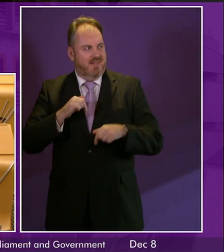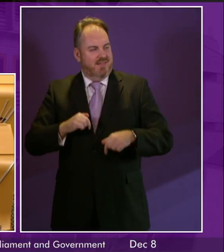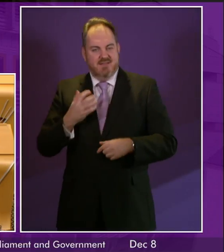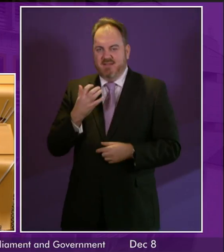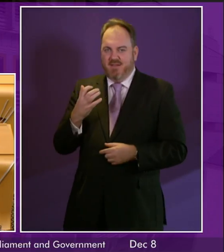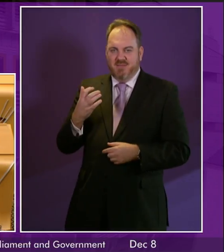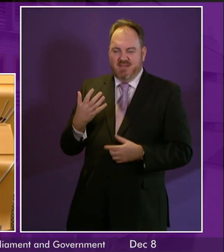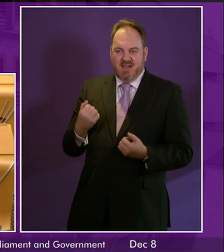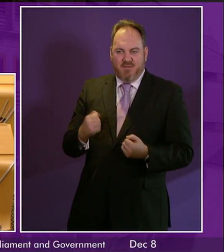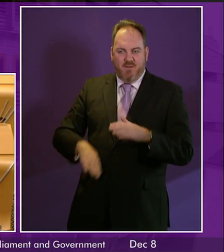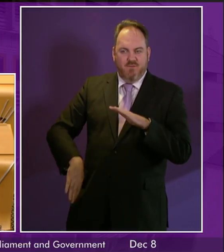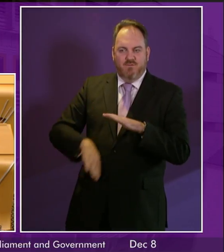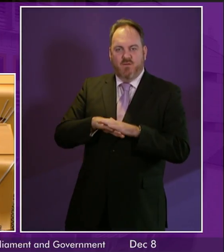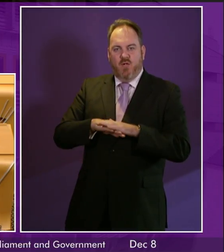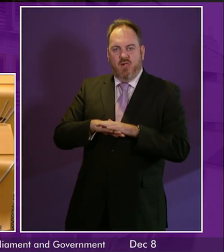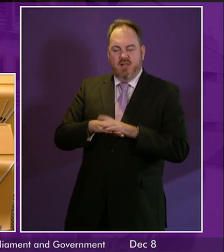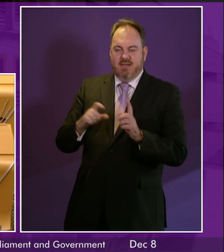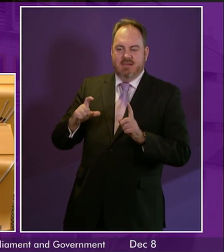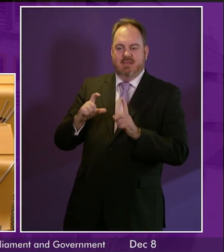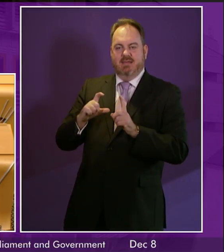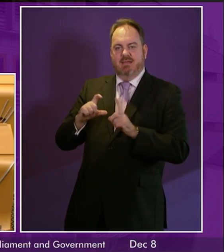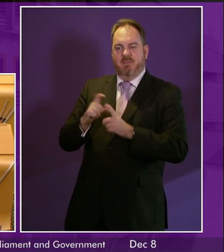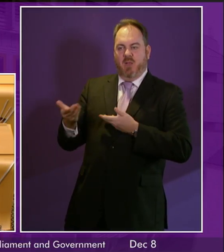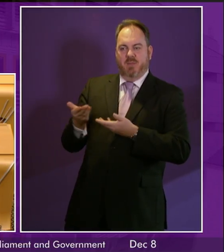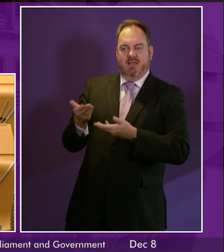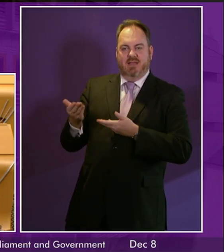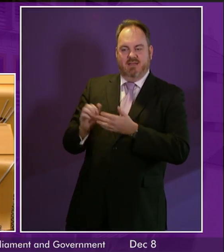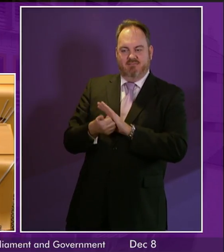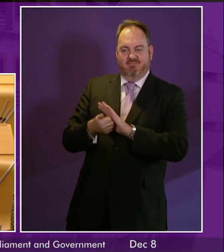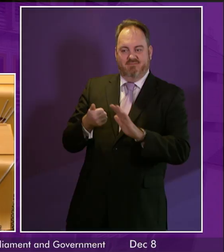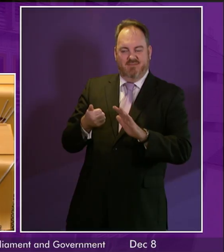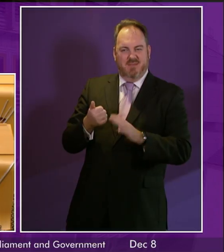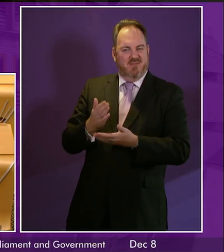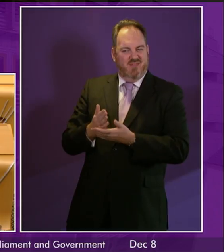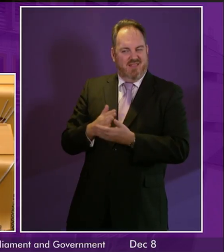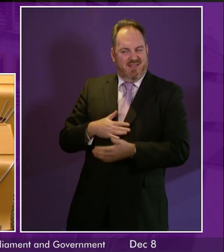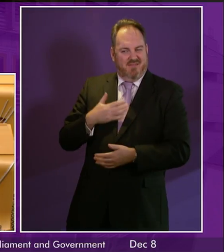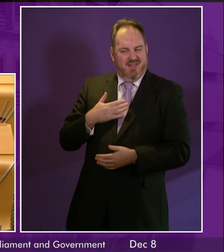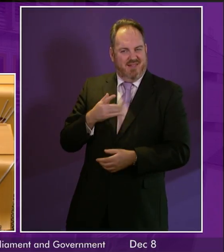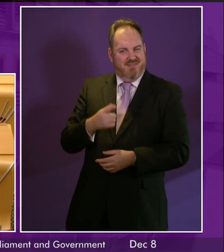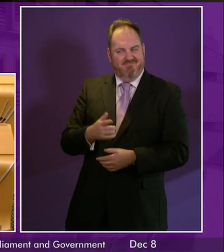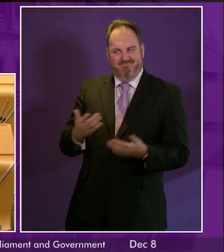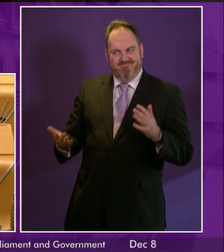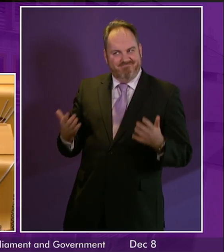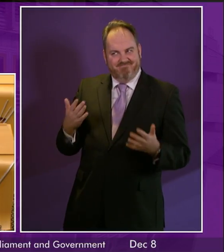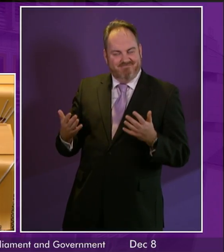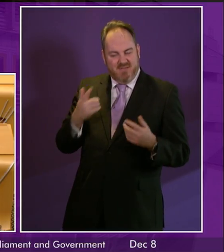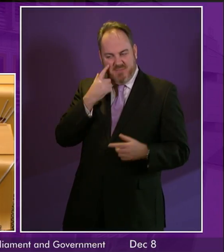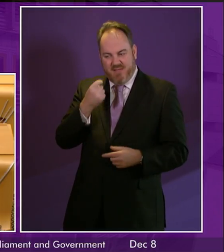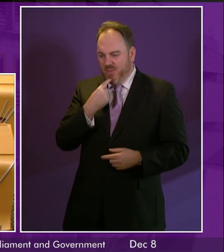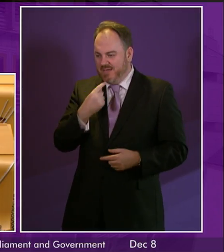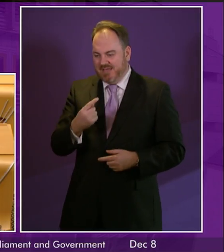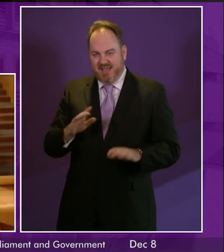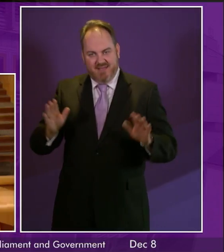full diplomatic capability in the Scottish Government. That is all the diplomacy I can bring and that in terms of